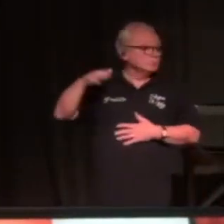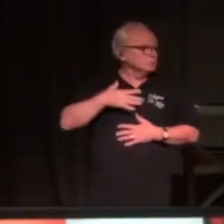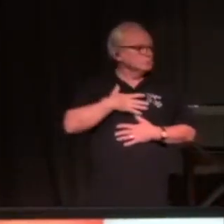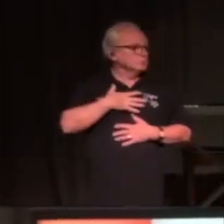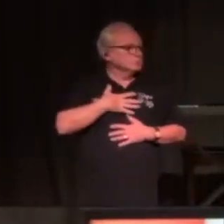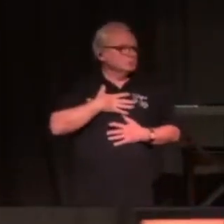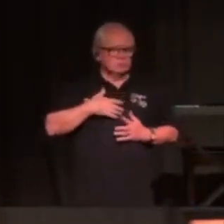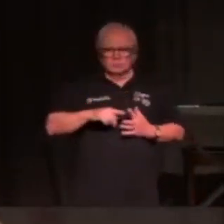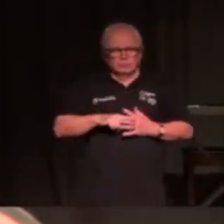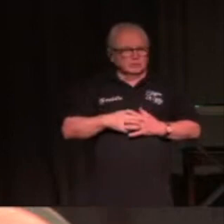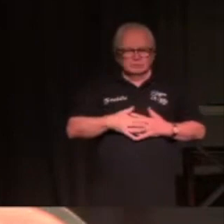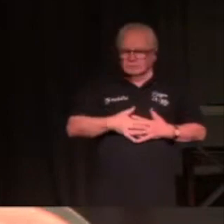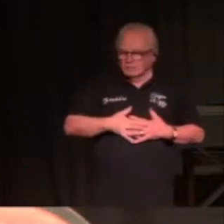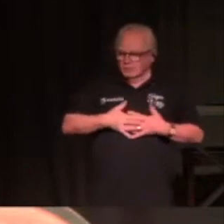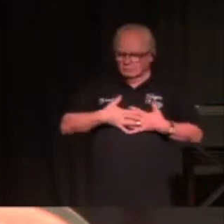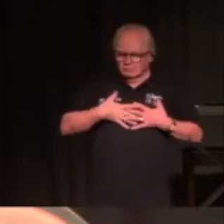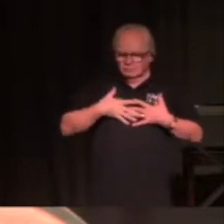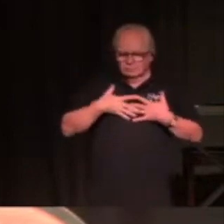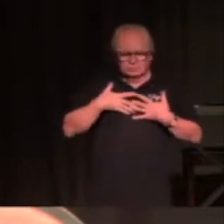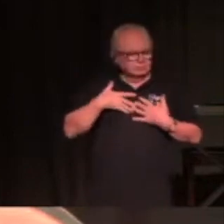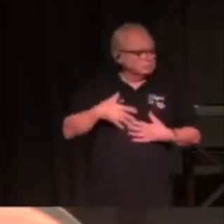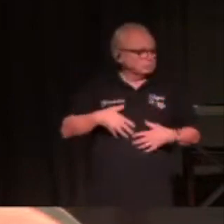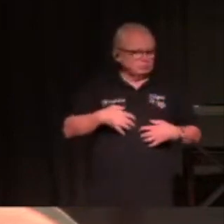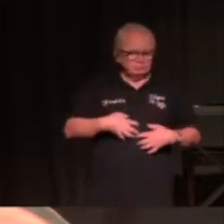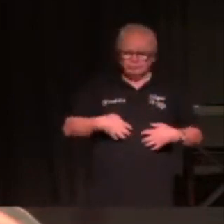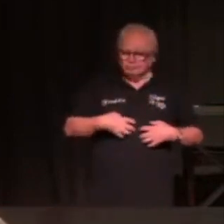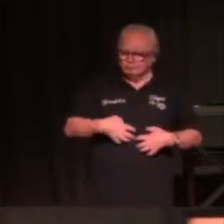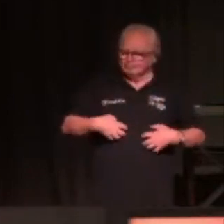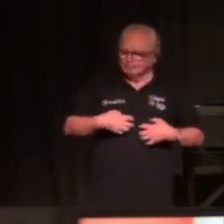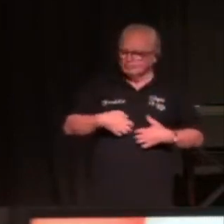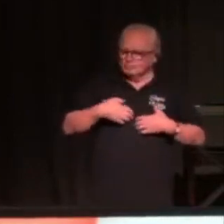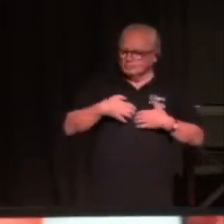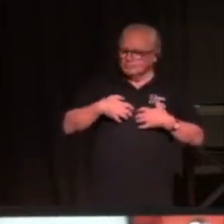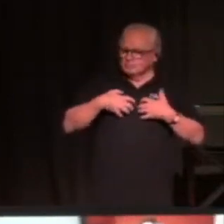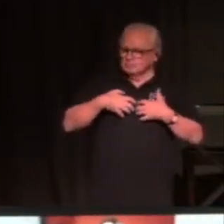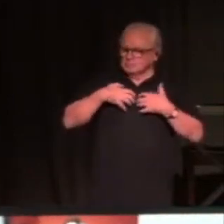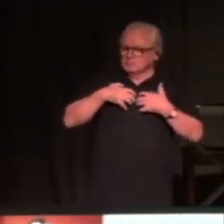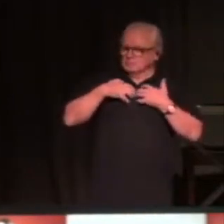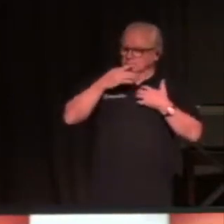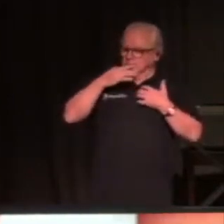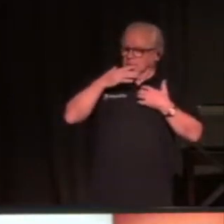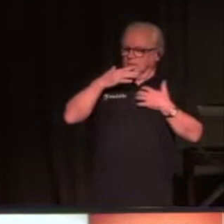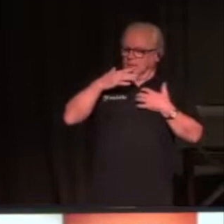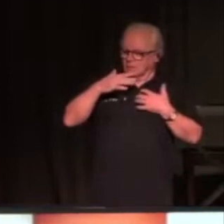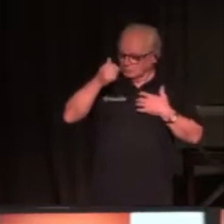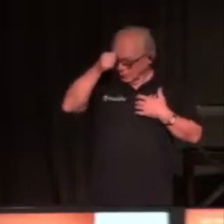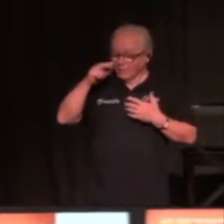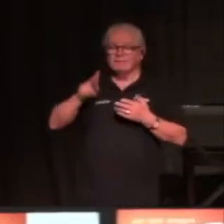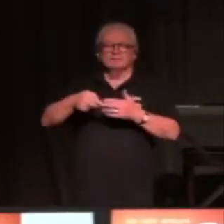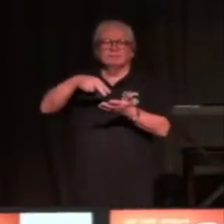And it just started. It started welling up and inside. And do you ever, you know, going down in the